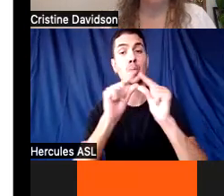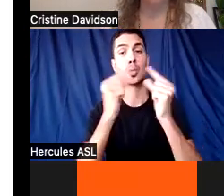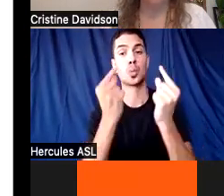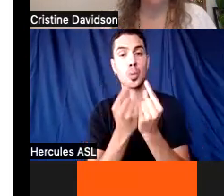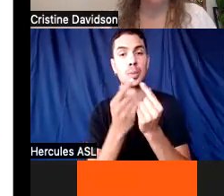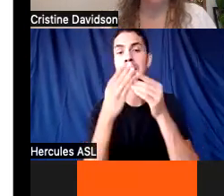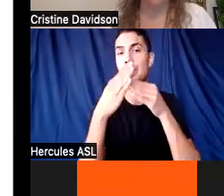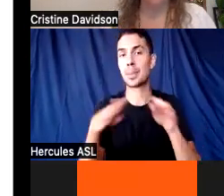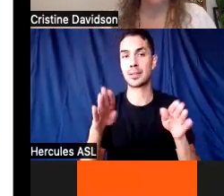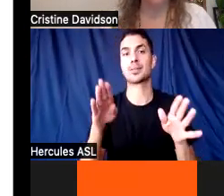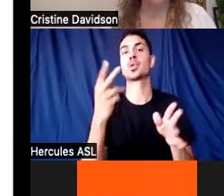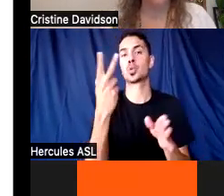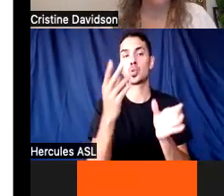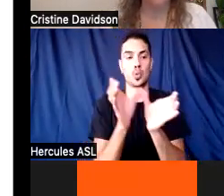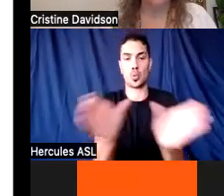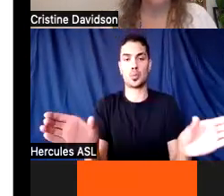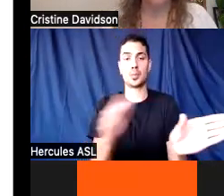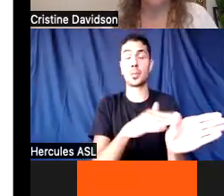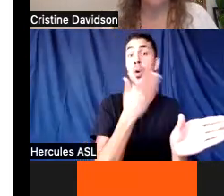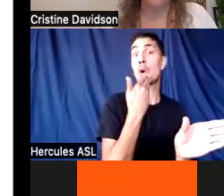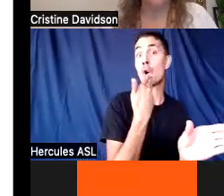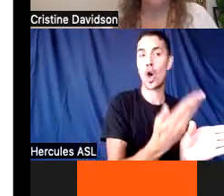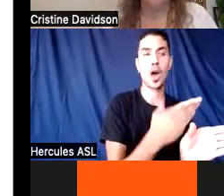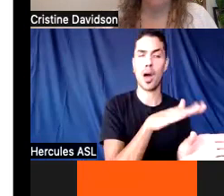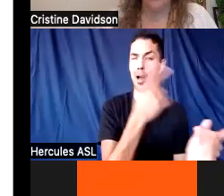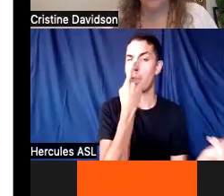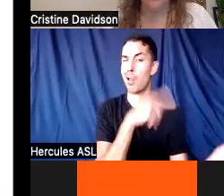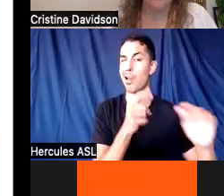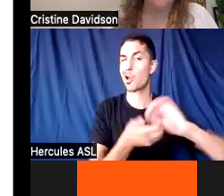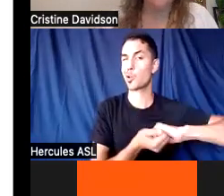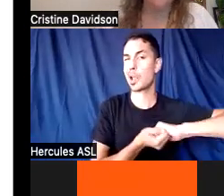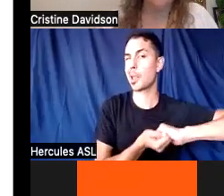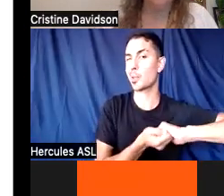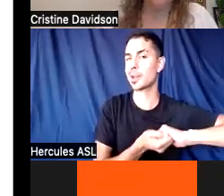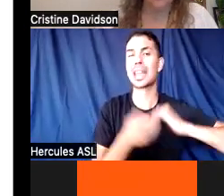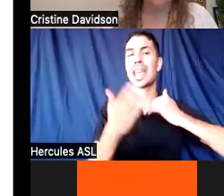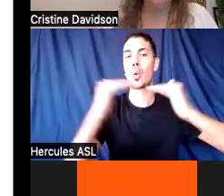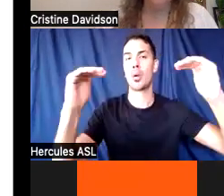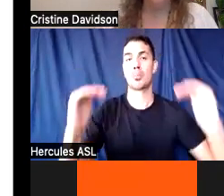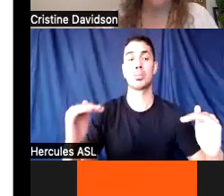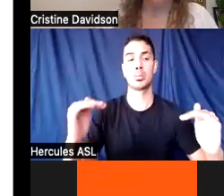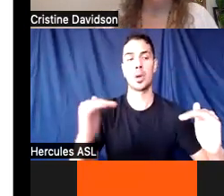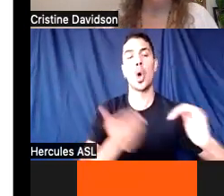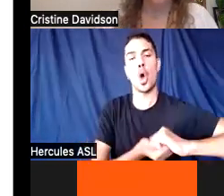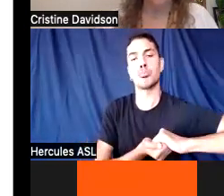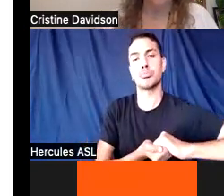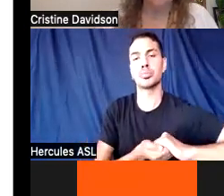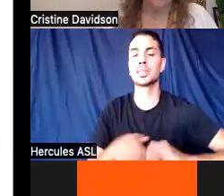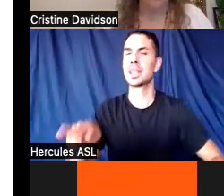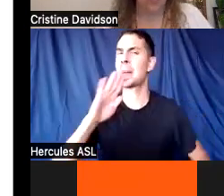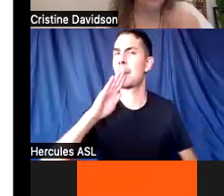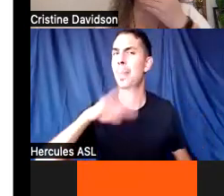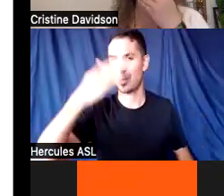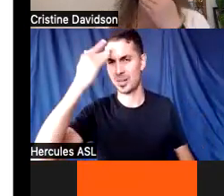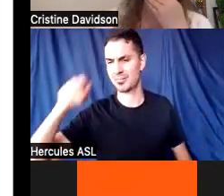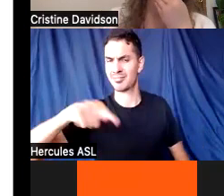The collaborators and the resistors, the good Indians or the bad Indians. How do people do that?